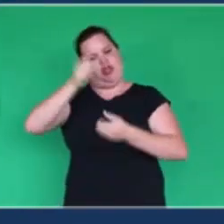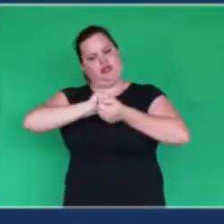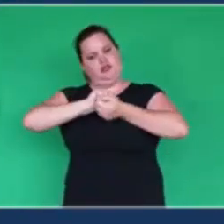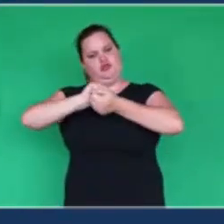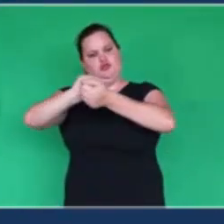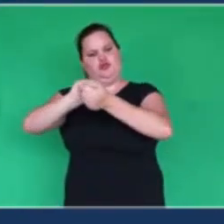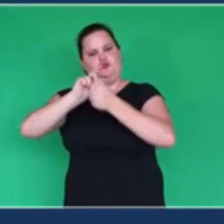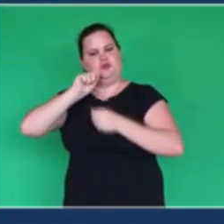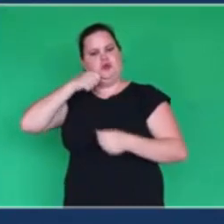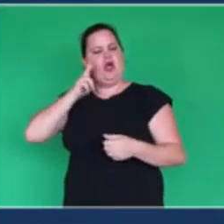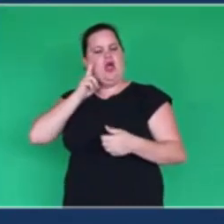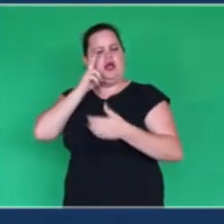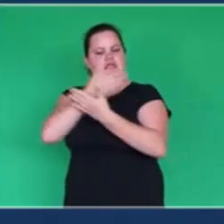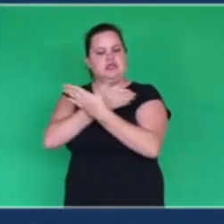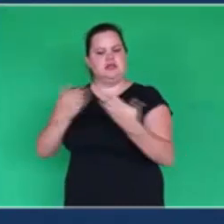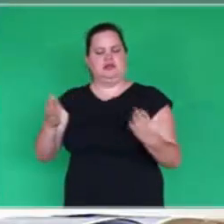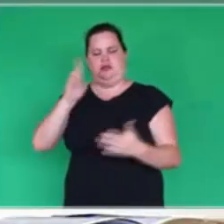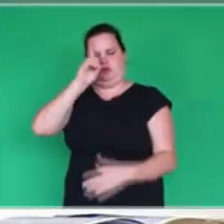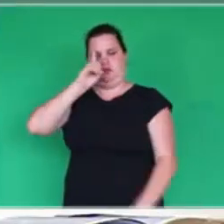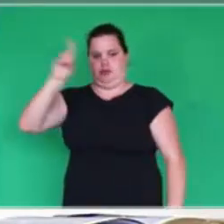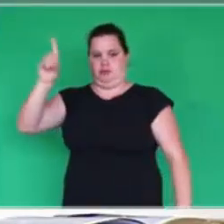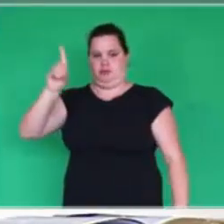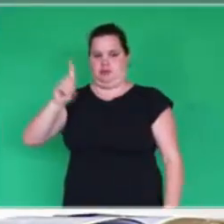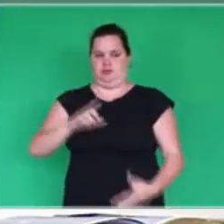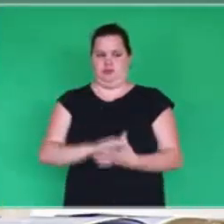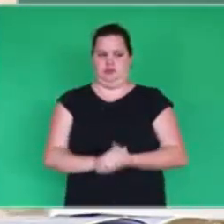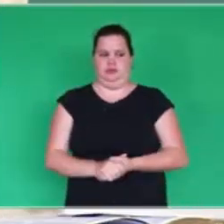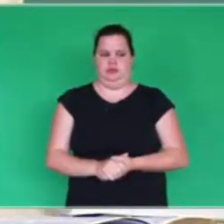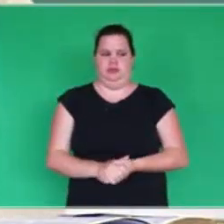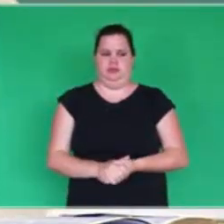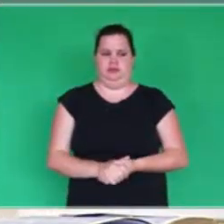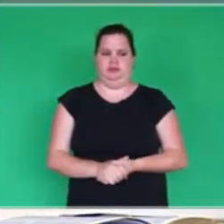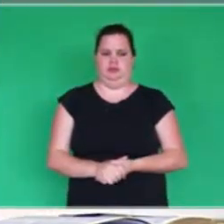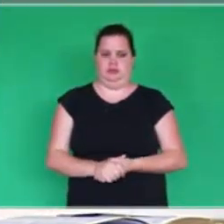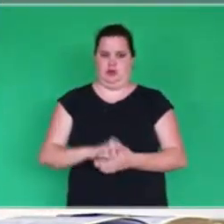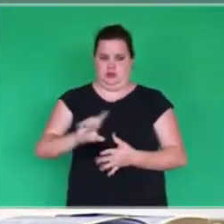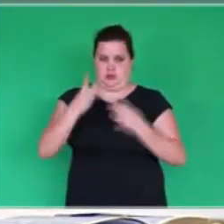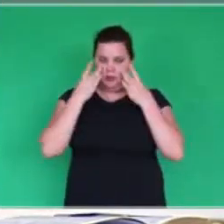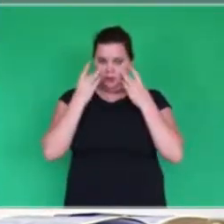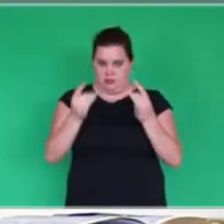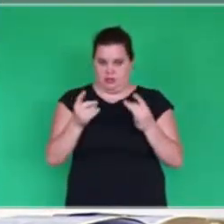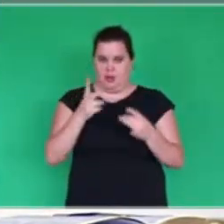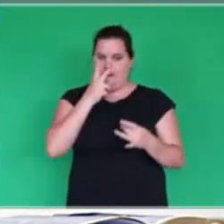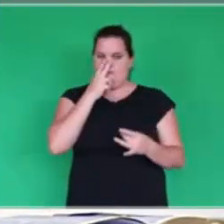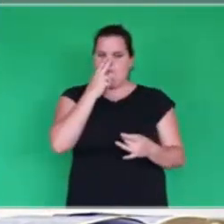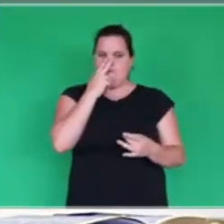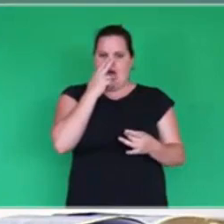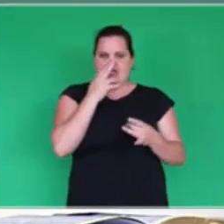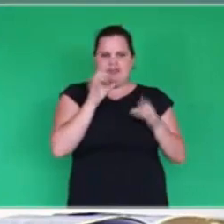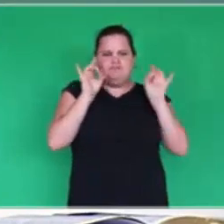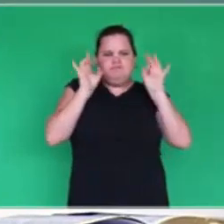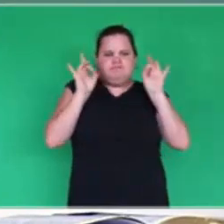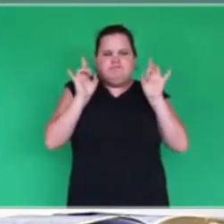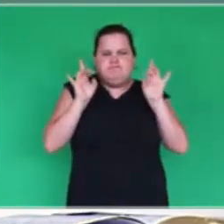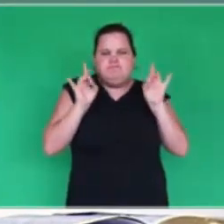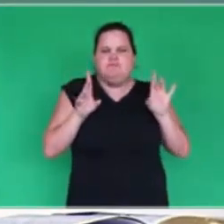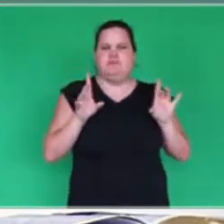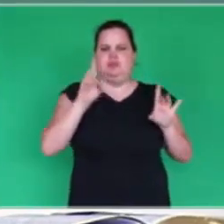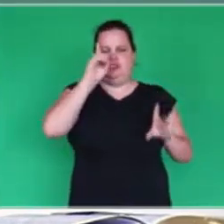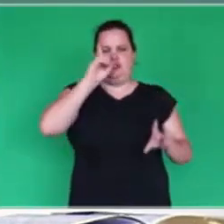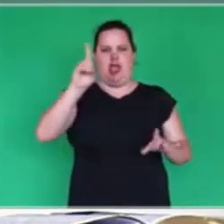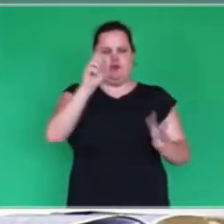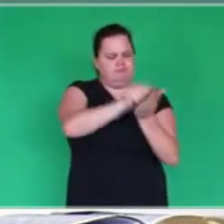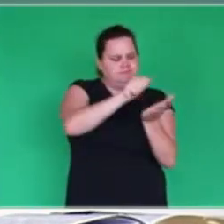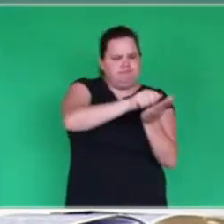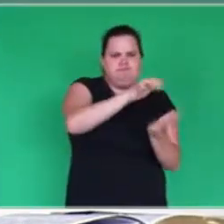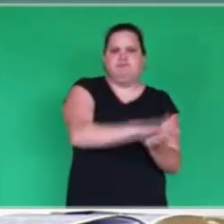you can see this is the Lord's vengeance, a judgment over flesh. Nothing is